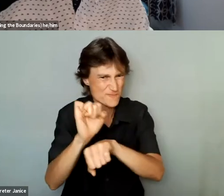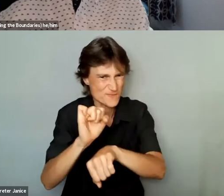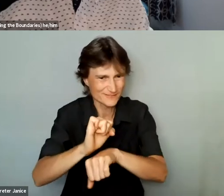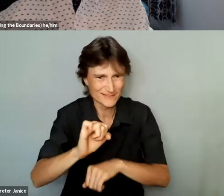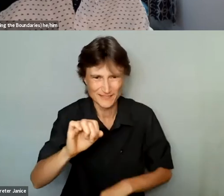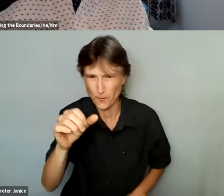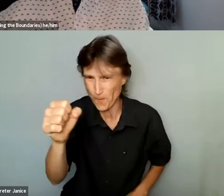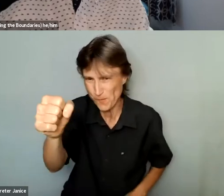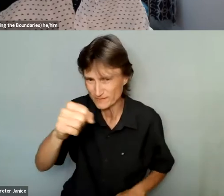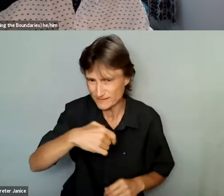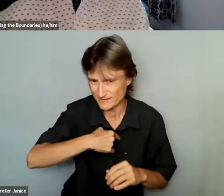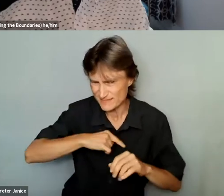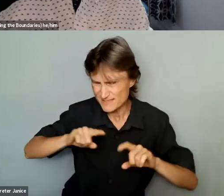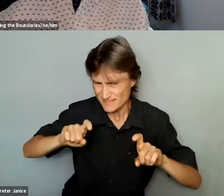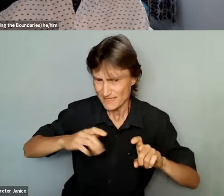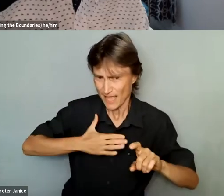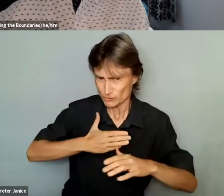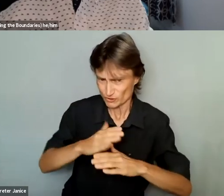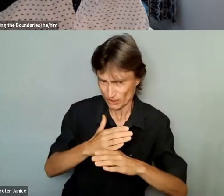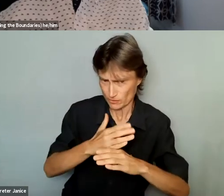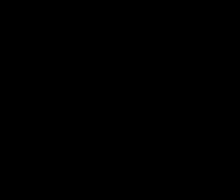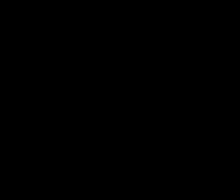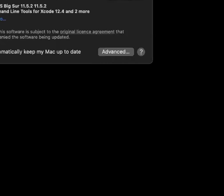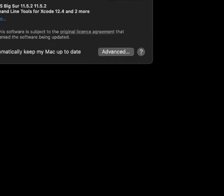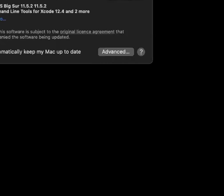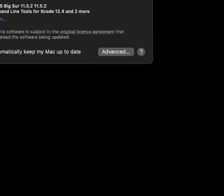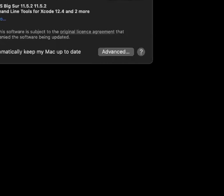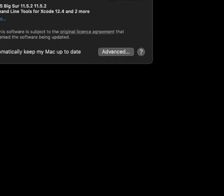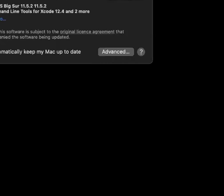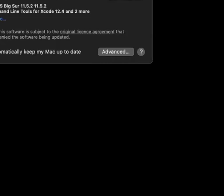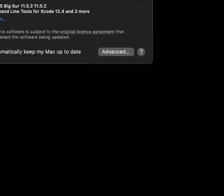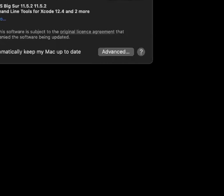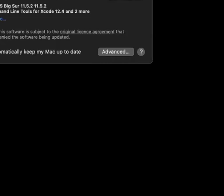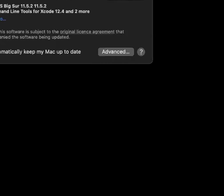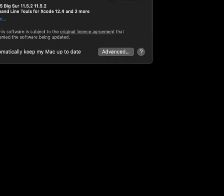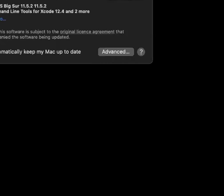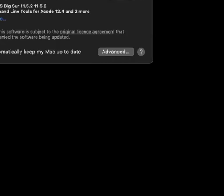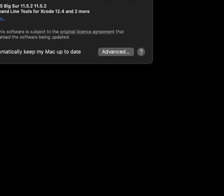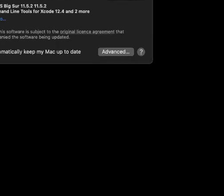So share sound and the desktop. There we go.